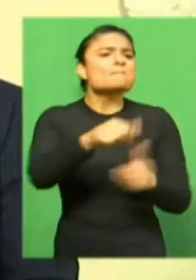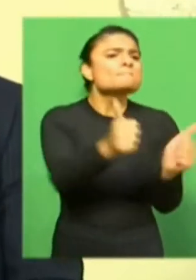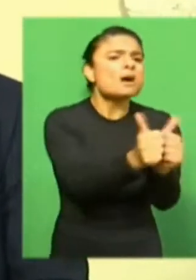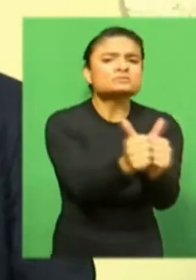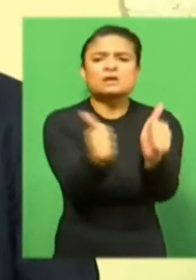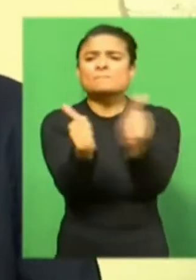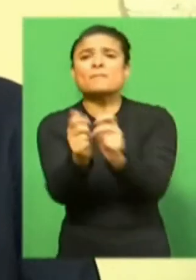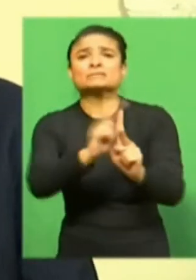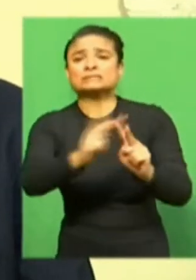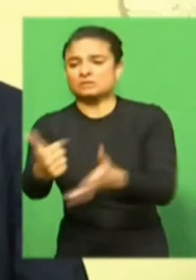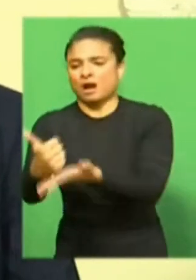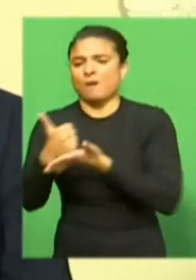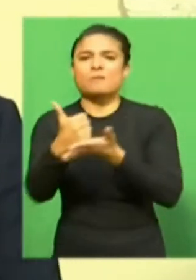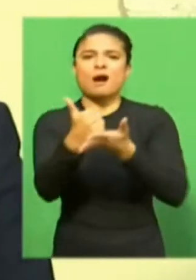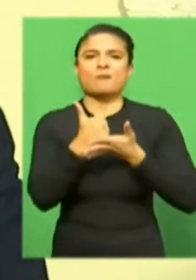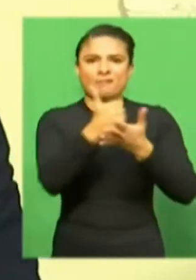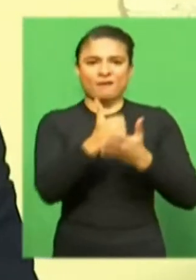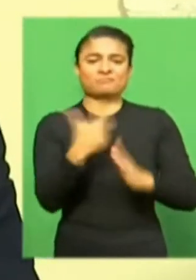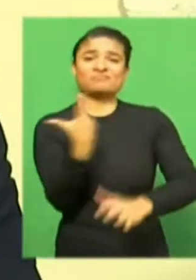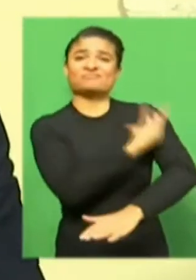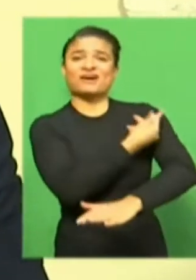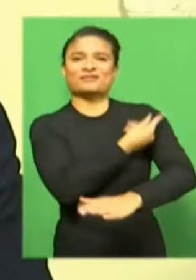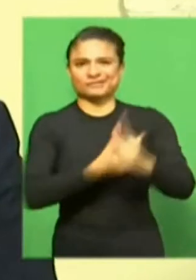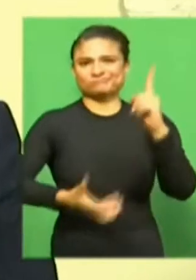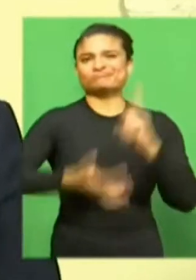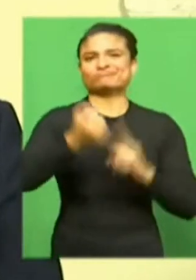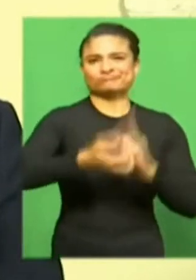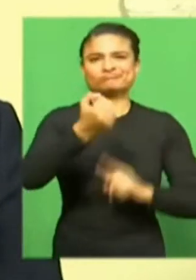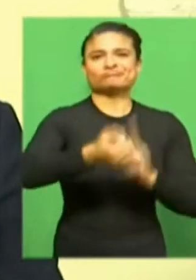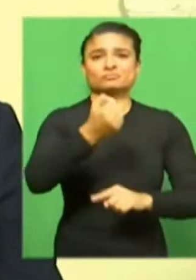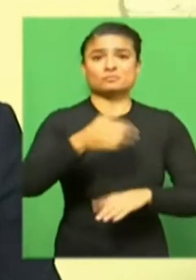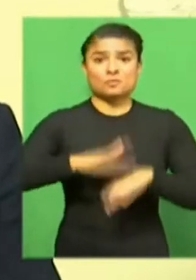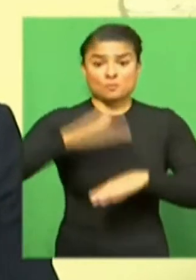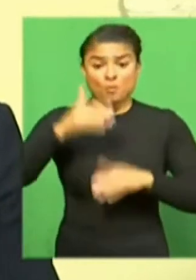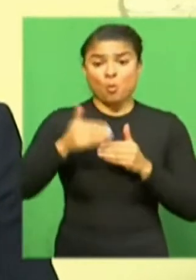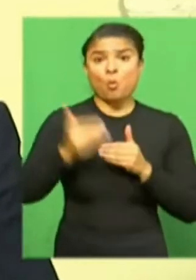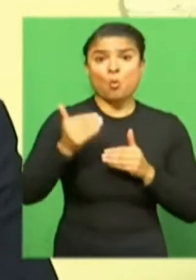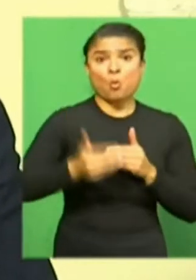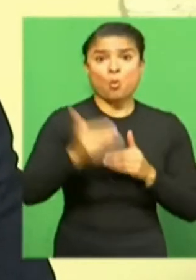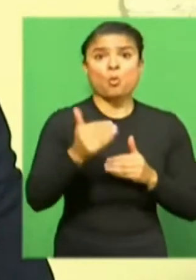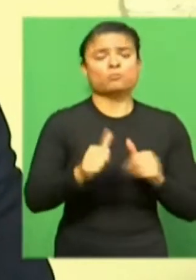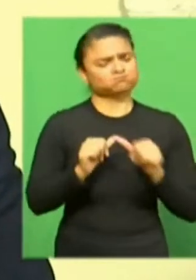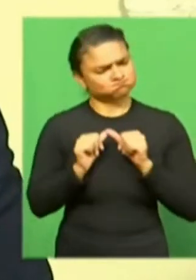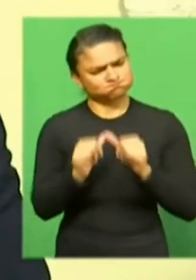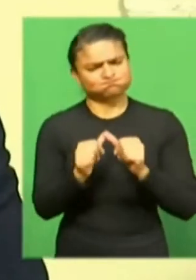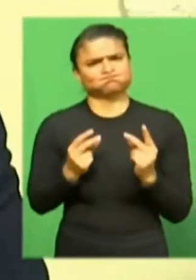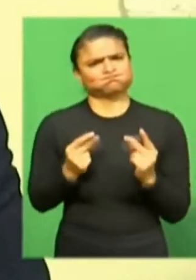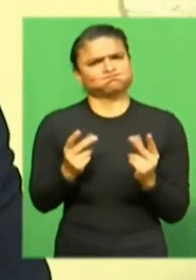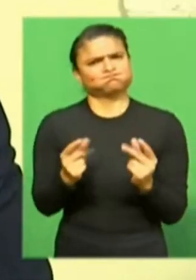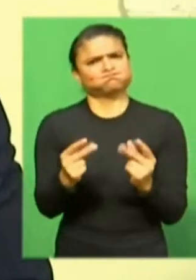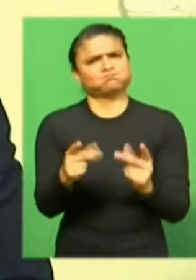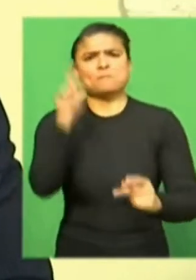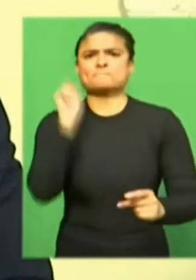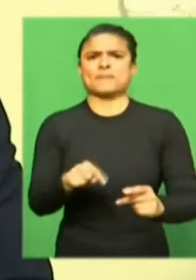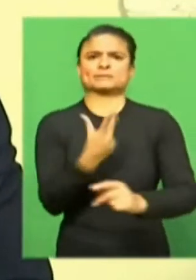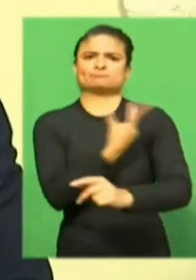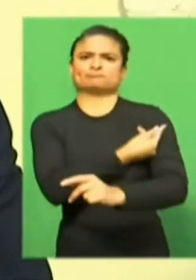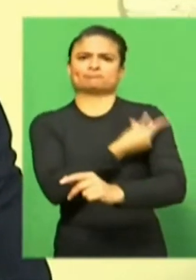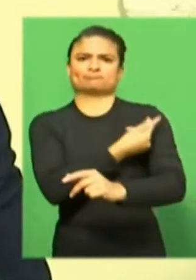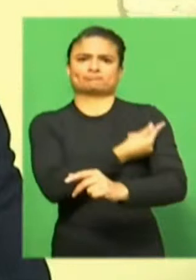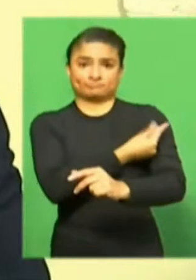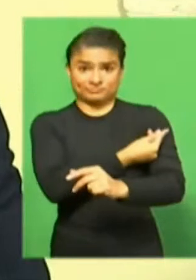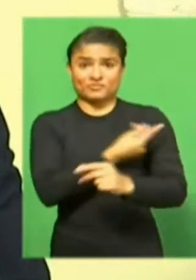In the coming weeks, we will substantially increase the rate of vaccination. We're increasing the number of